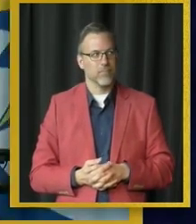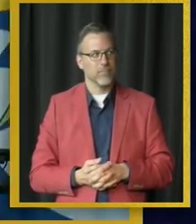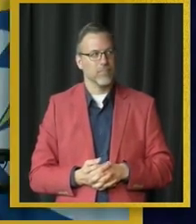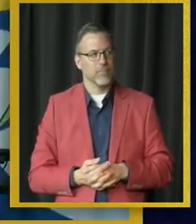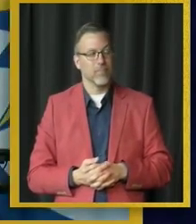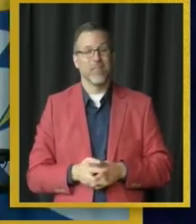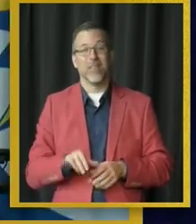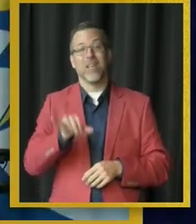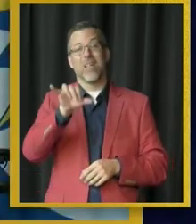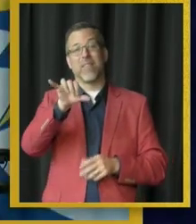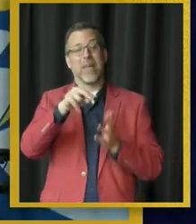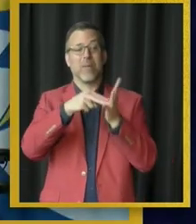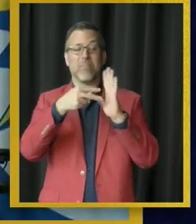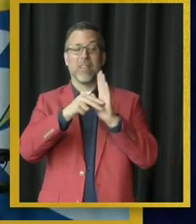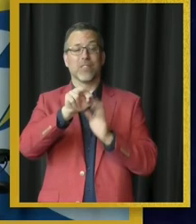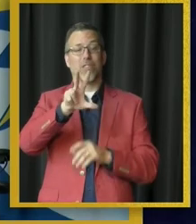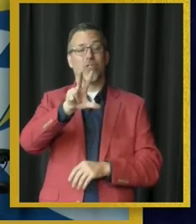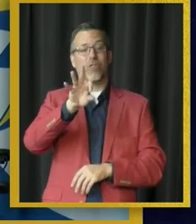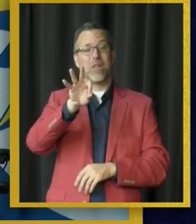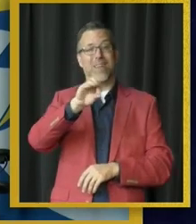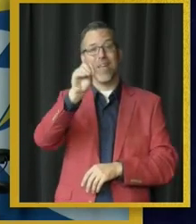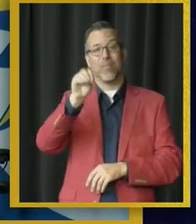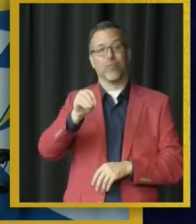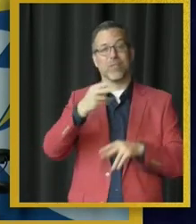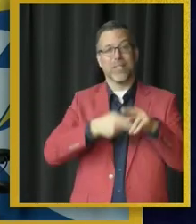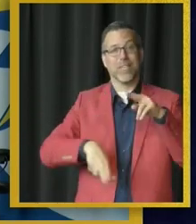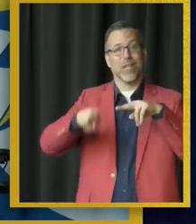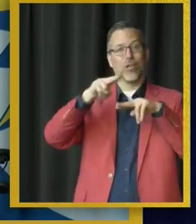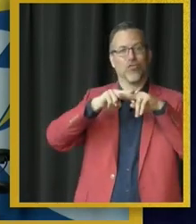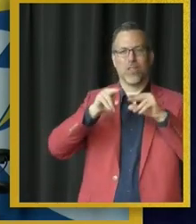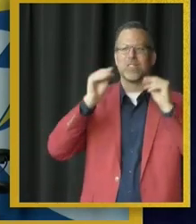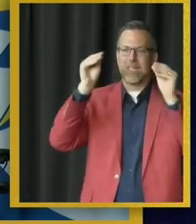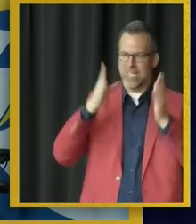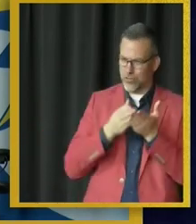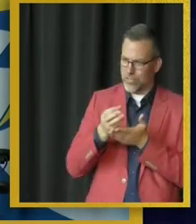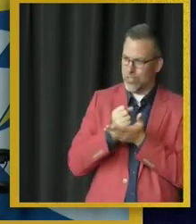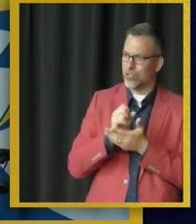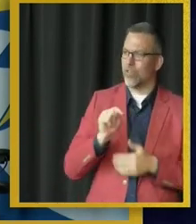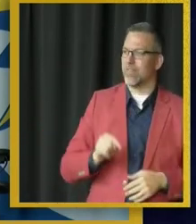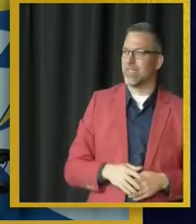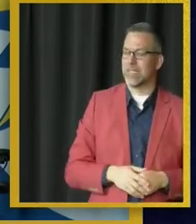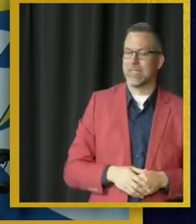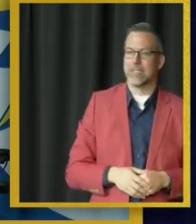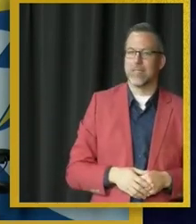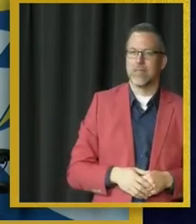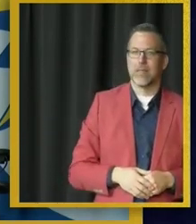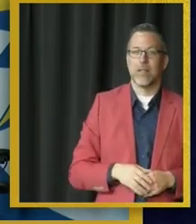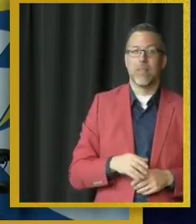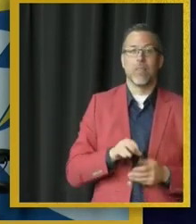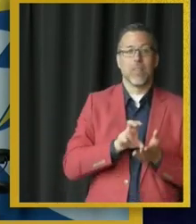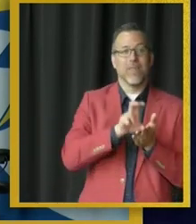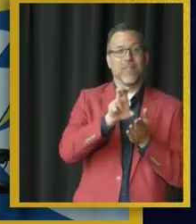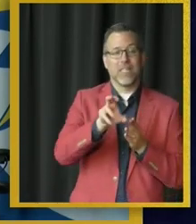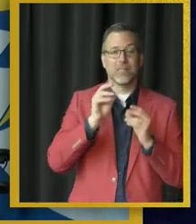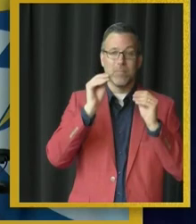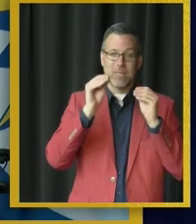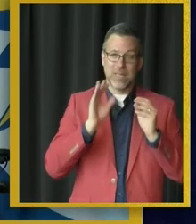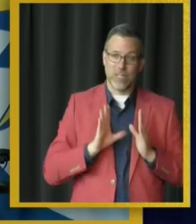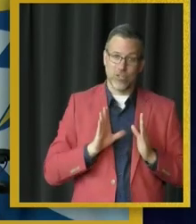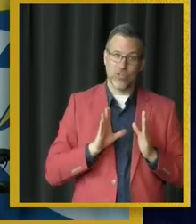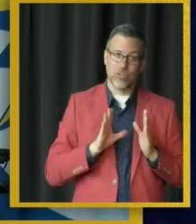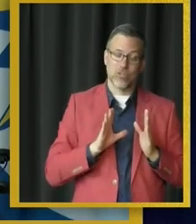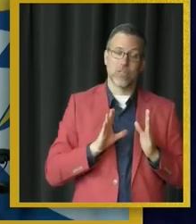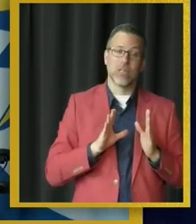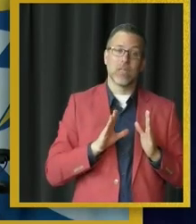is a 39% increase, and our teachers deserve it. Investments in our teachers are paying off. While teacher turnover is rising